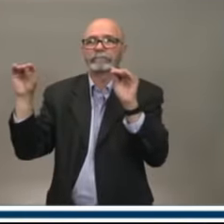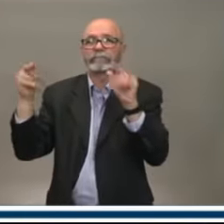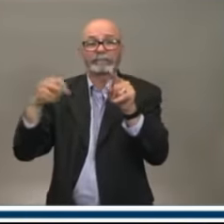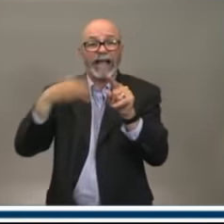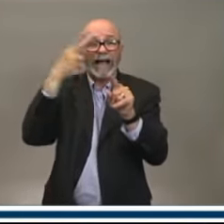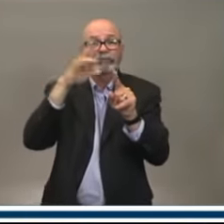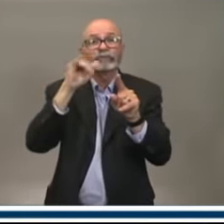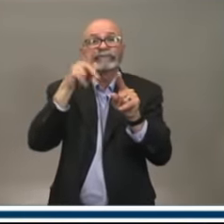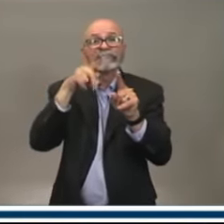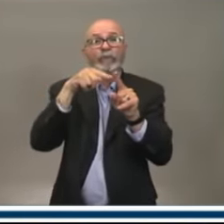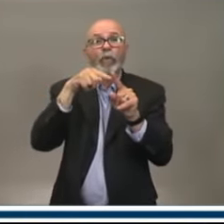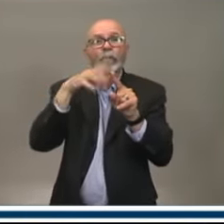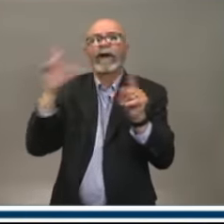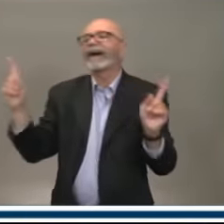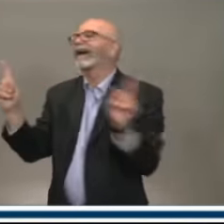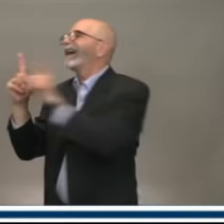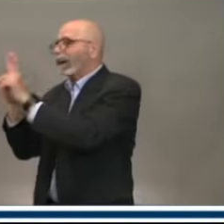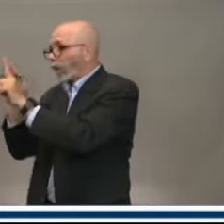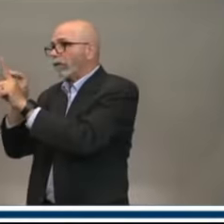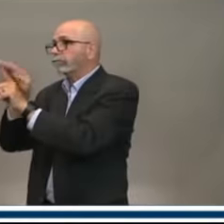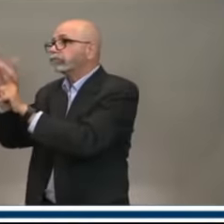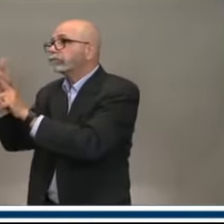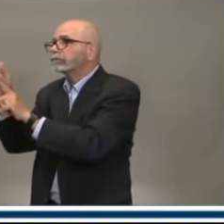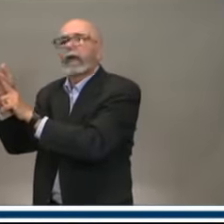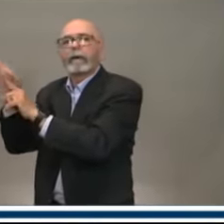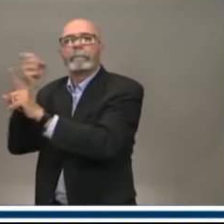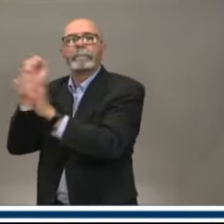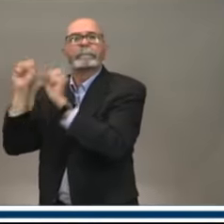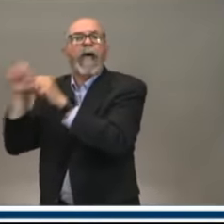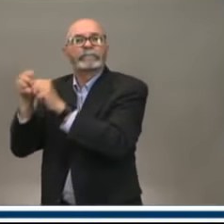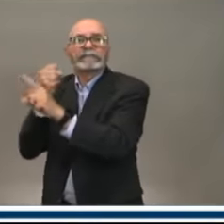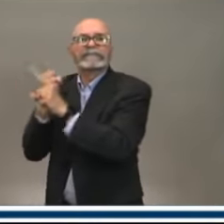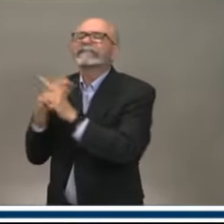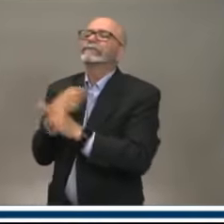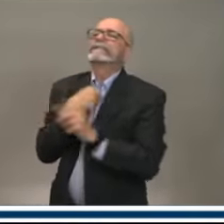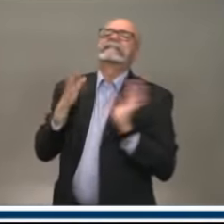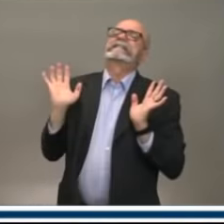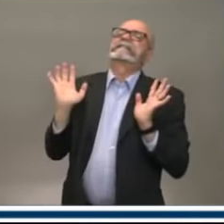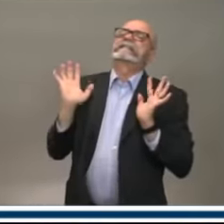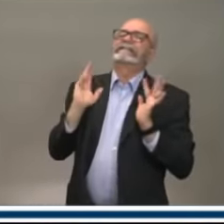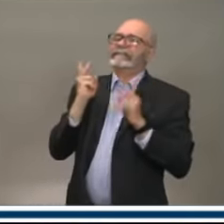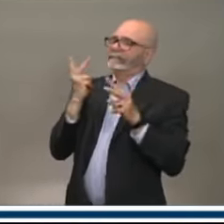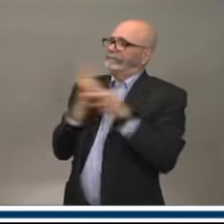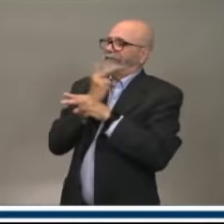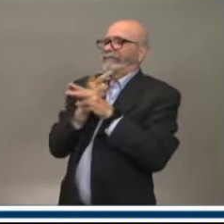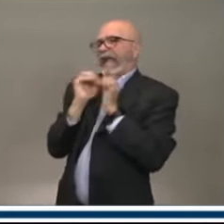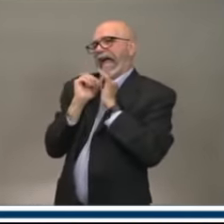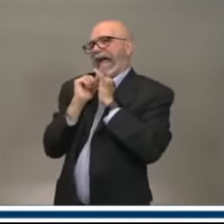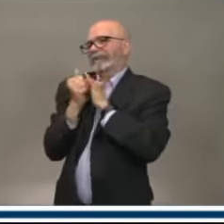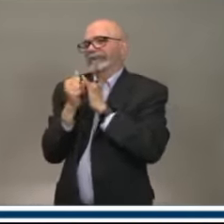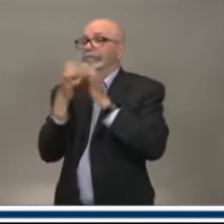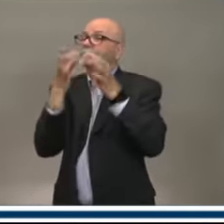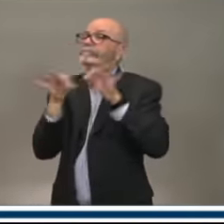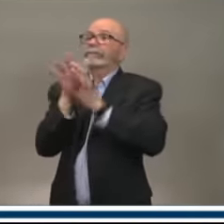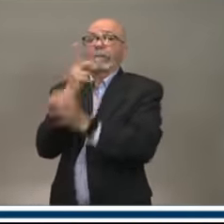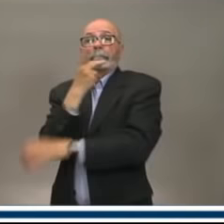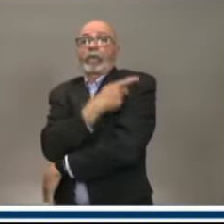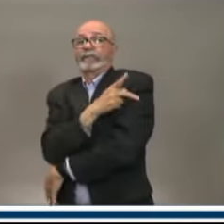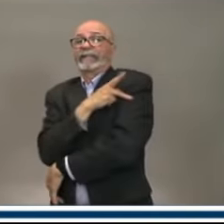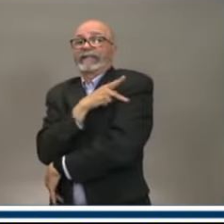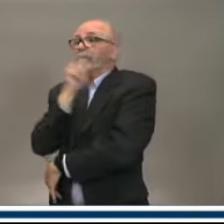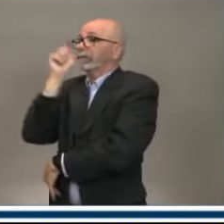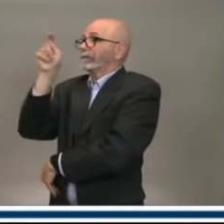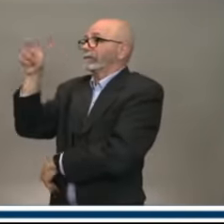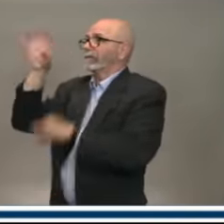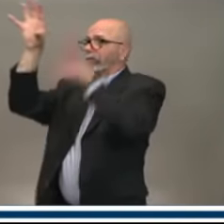area to a lower activity area. So we're certainly going to be focused on this from a provincial response that is